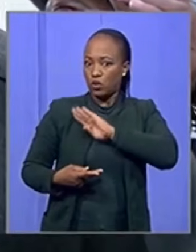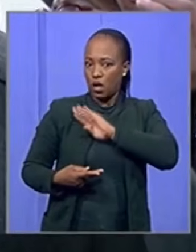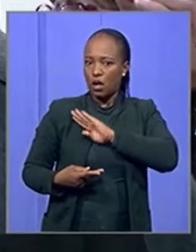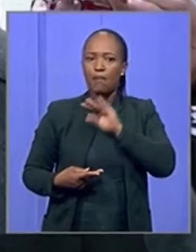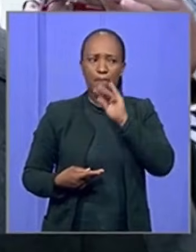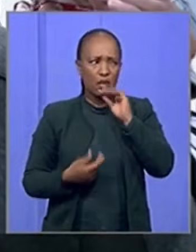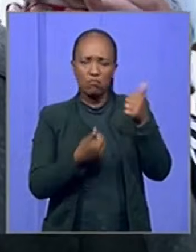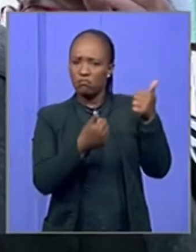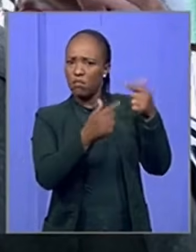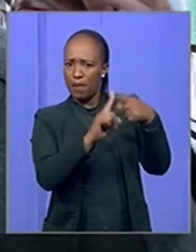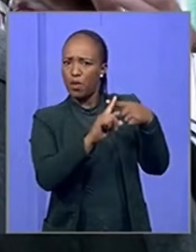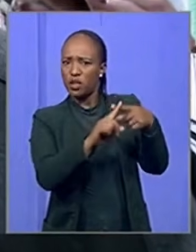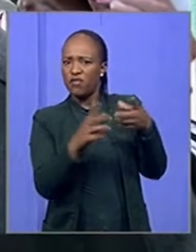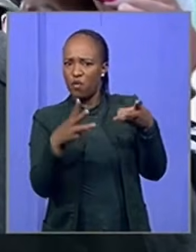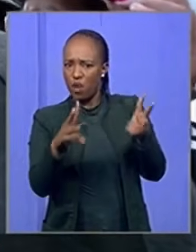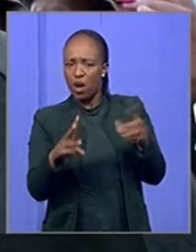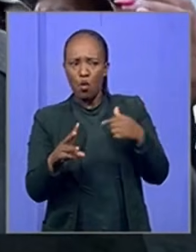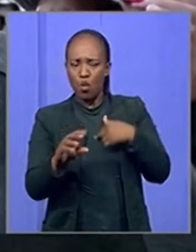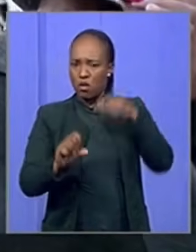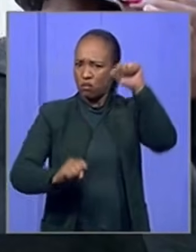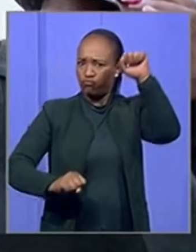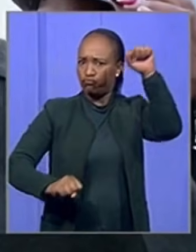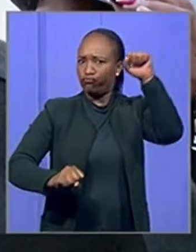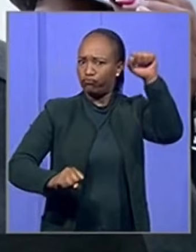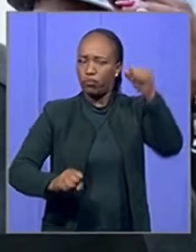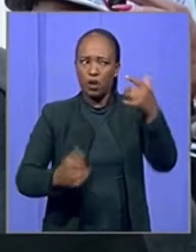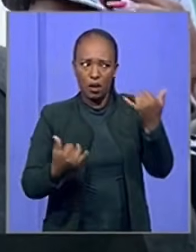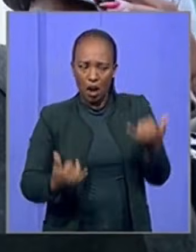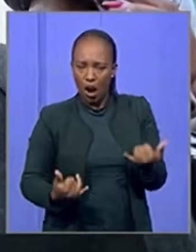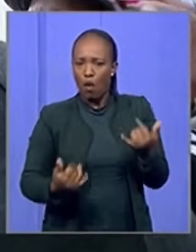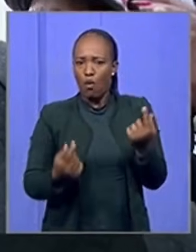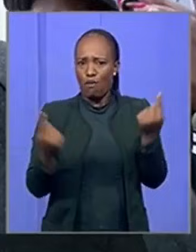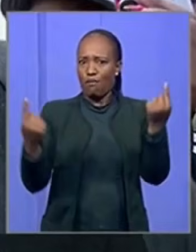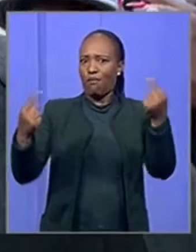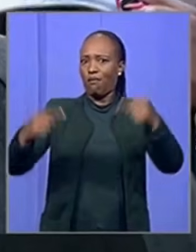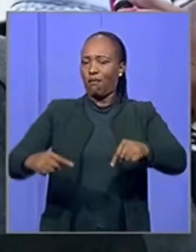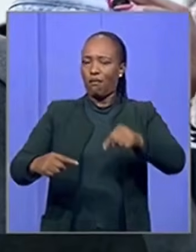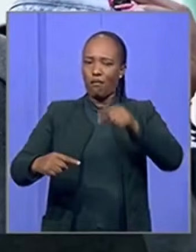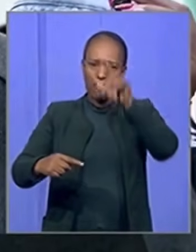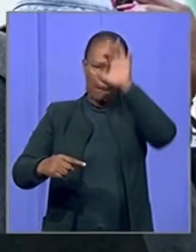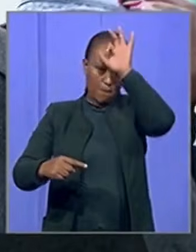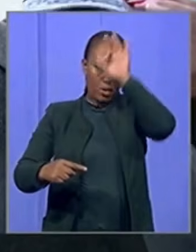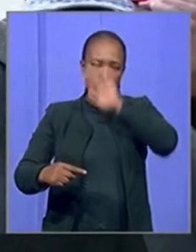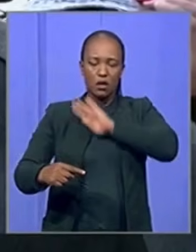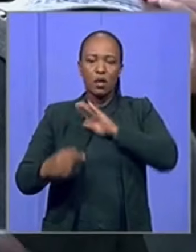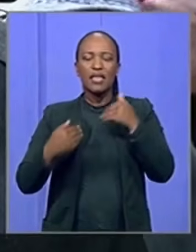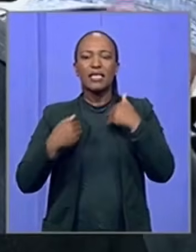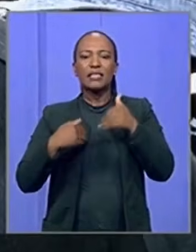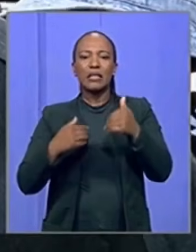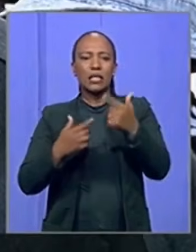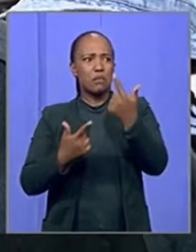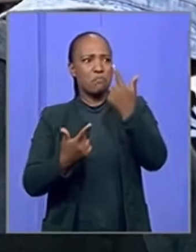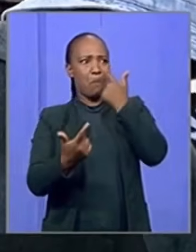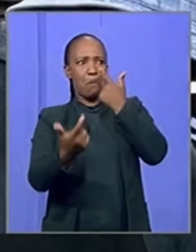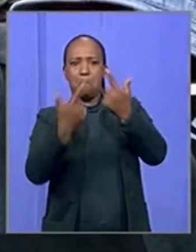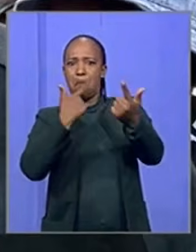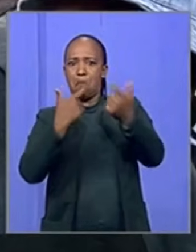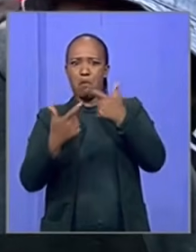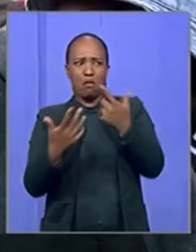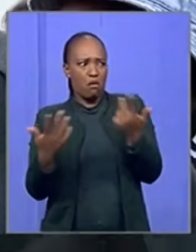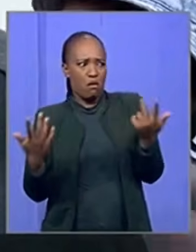say the thing didn't go well. It gone well because the only problem that we are having is when they were starting shooting us because we don't know whether it was